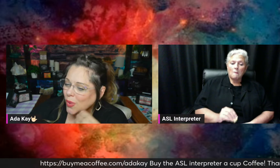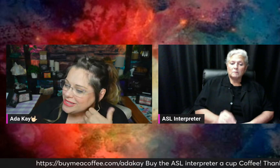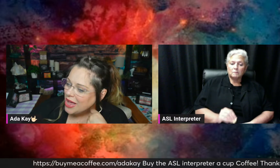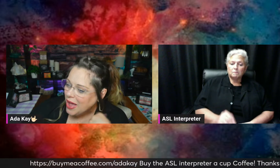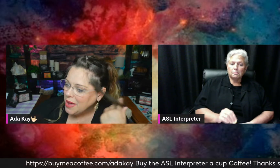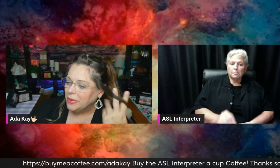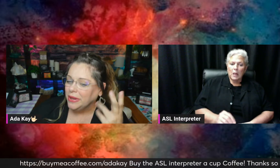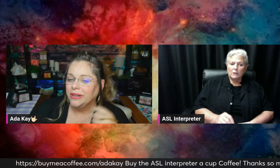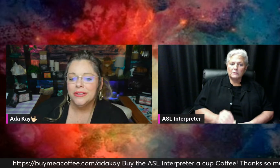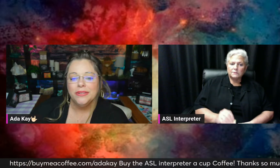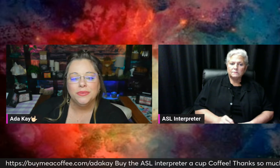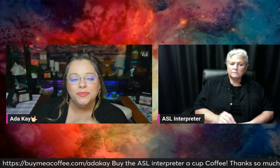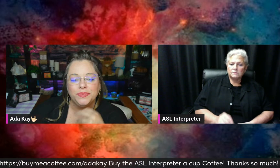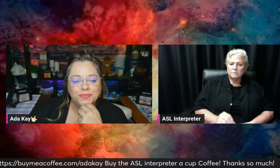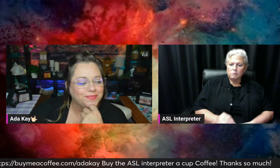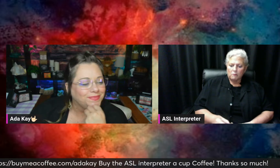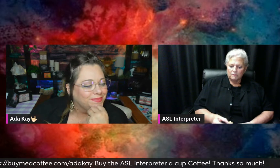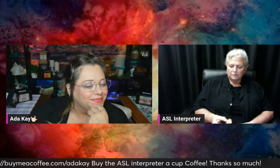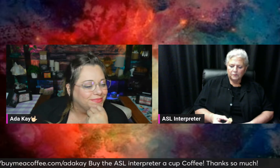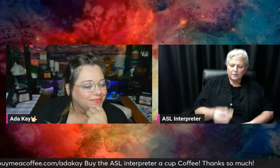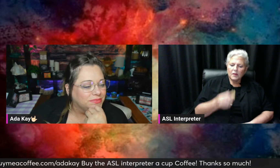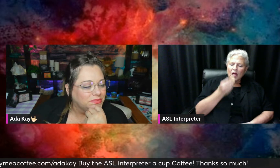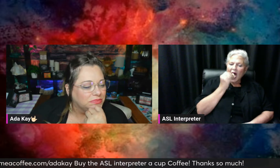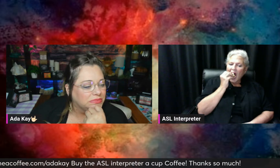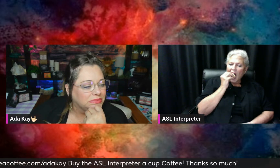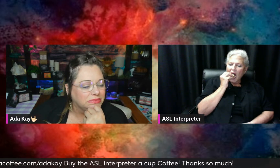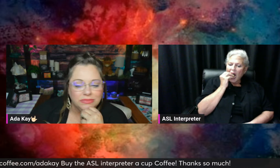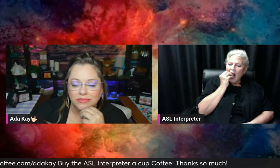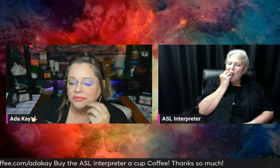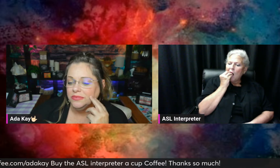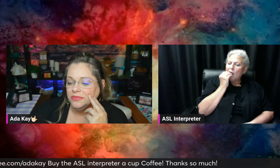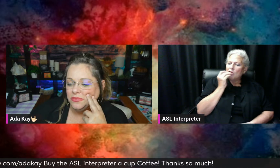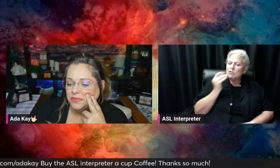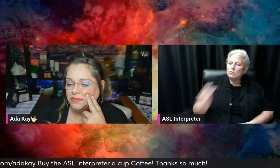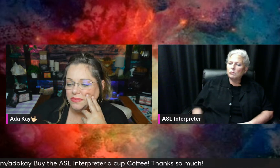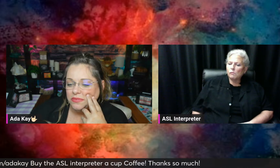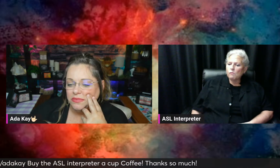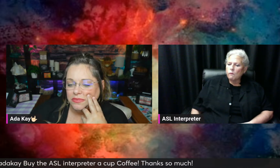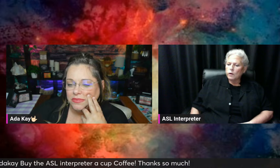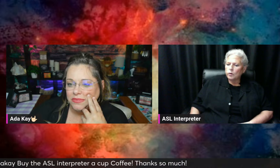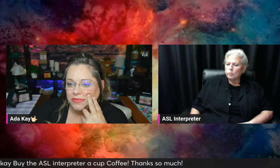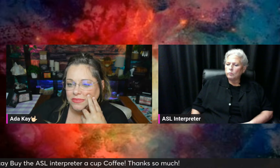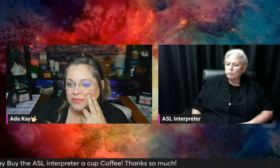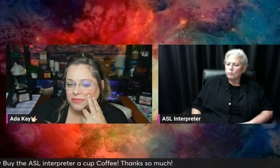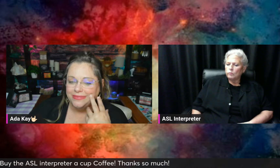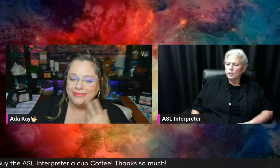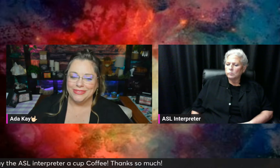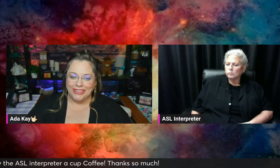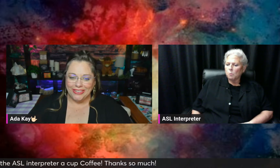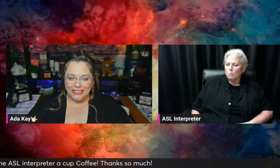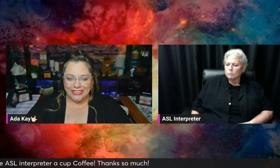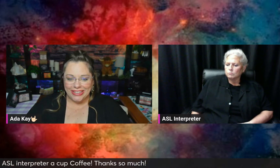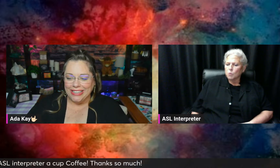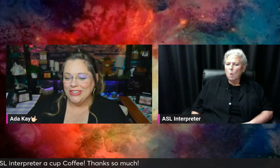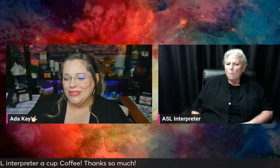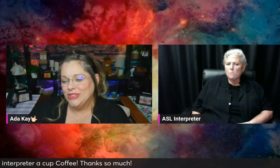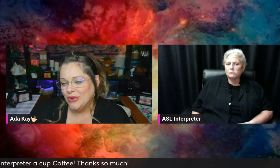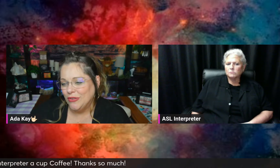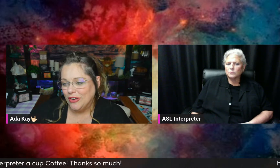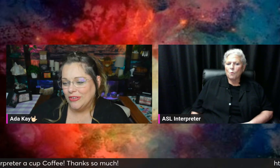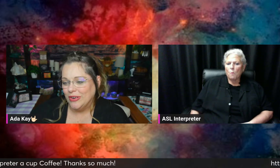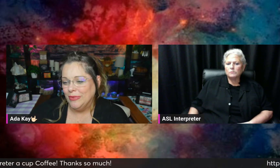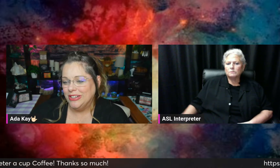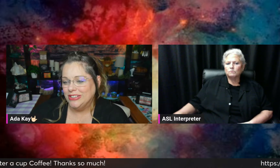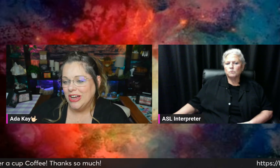So My what's good up? Southern Okie draw. Nothing. I just wanted to say hi and congratulations on your membership. Oh, thank you